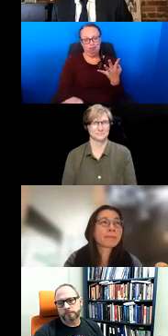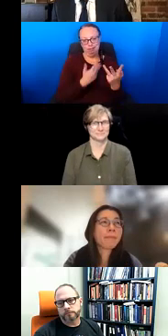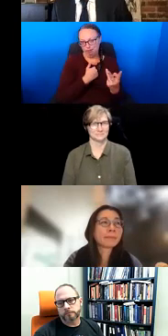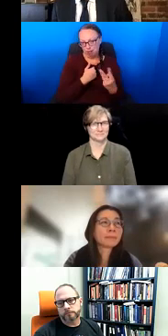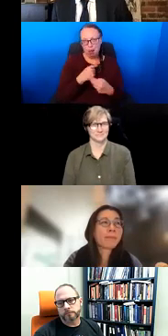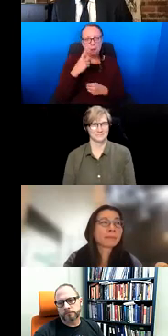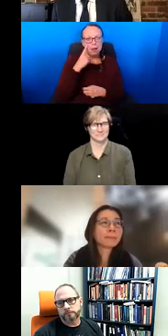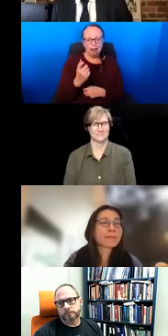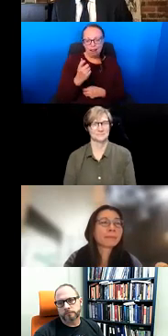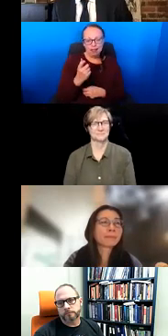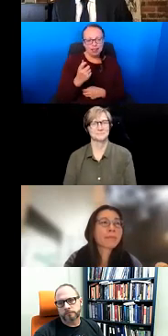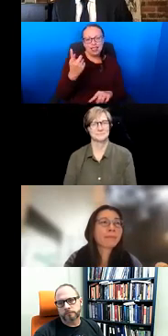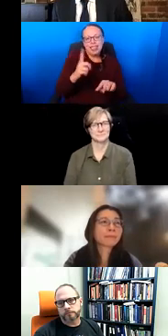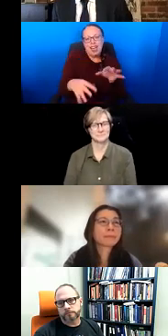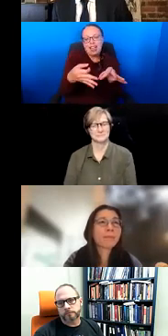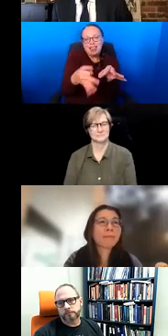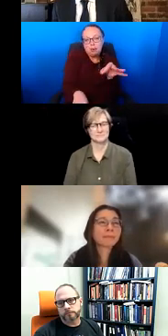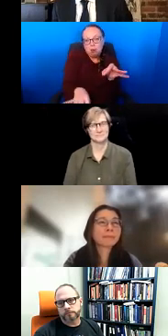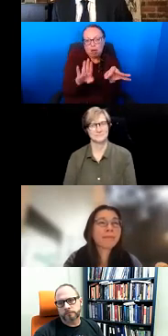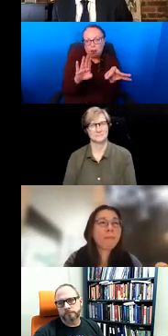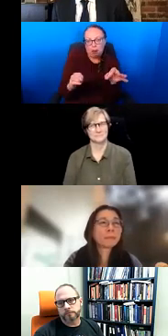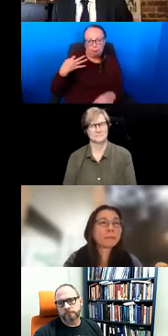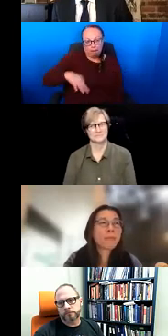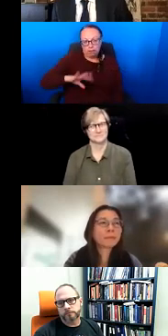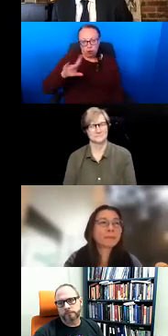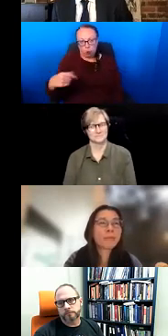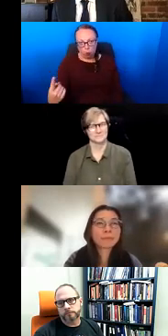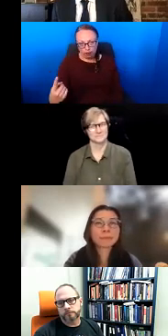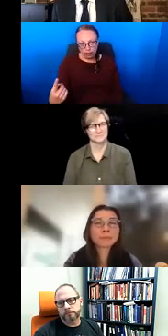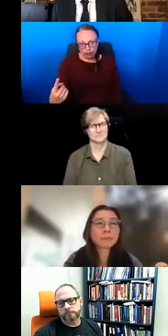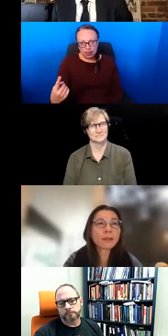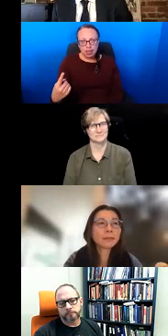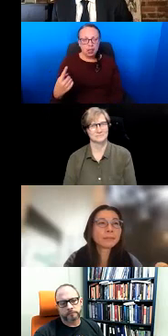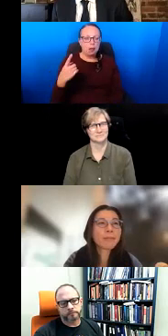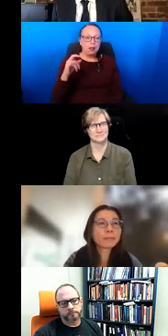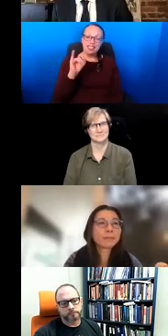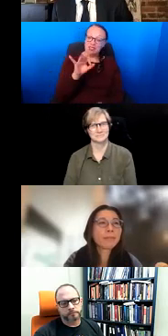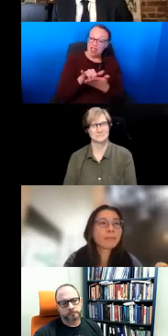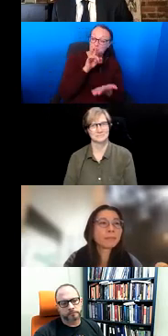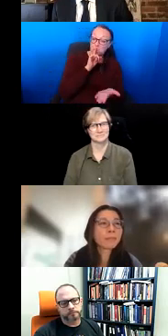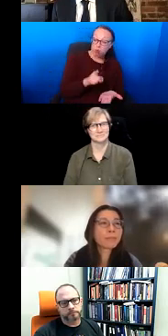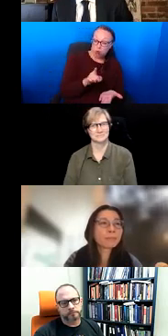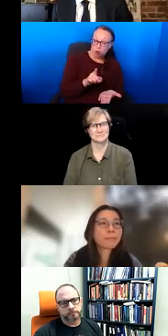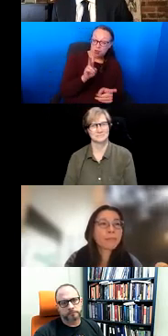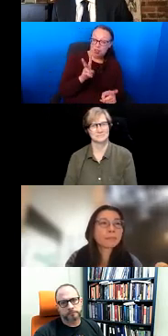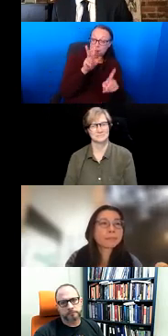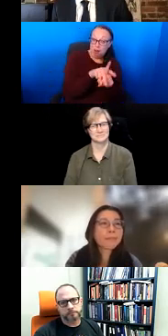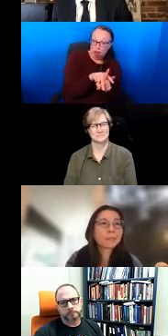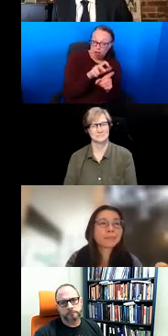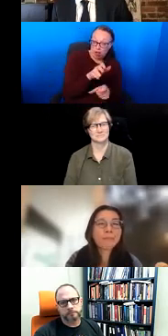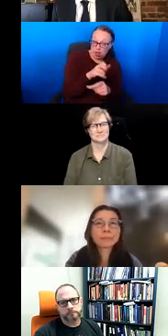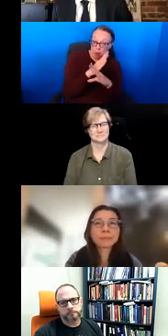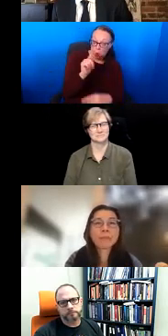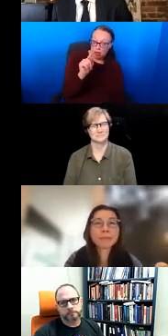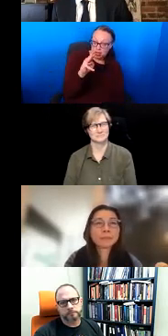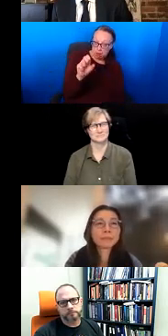However, it can't simply be beneficial in the sense that if that were the case, well, then applying inhibitory